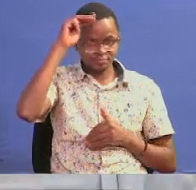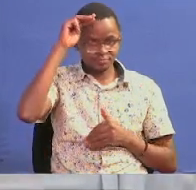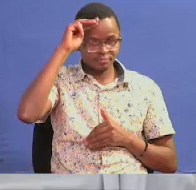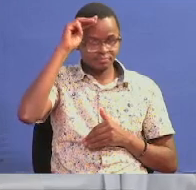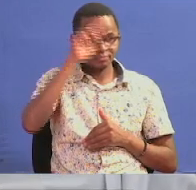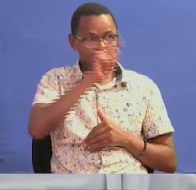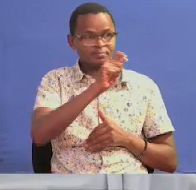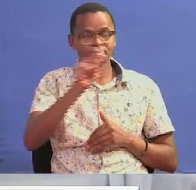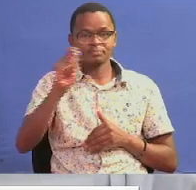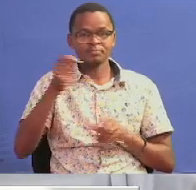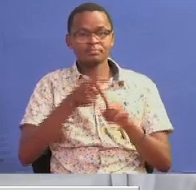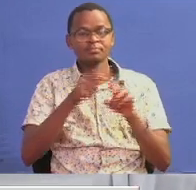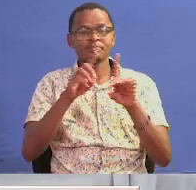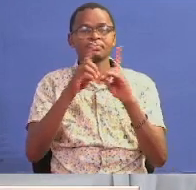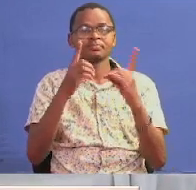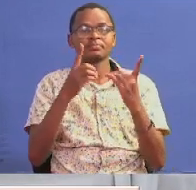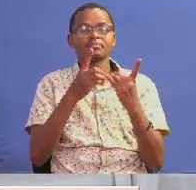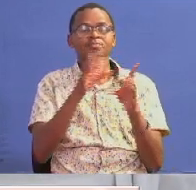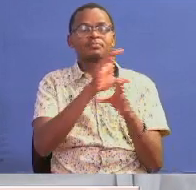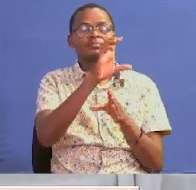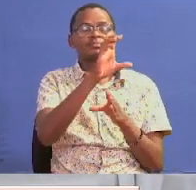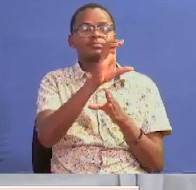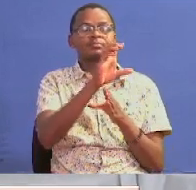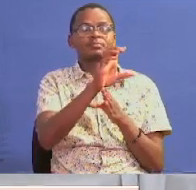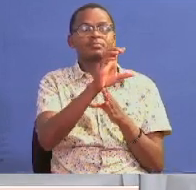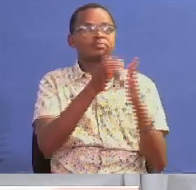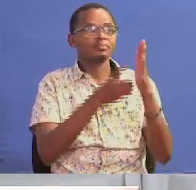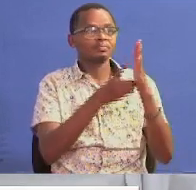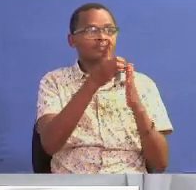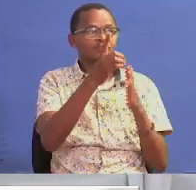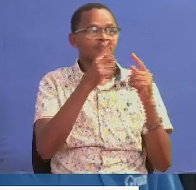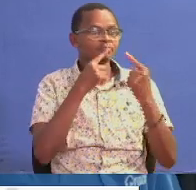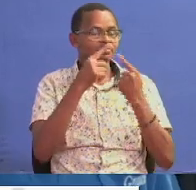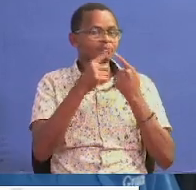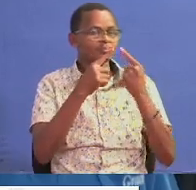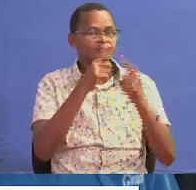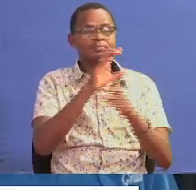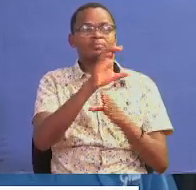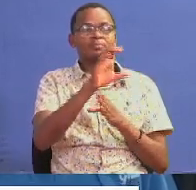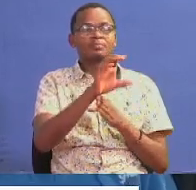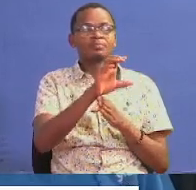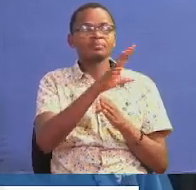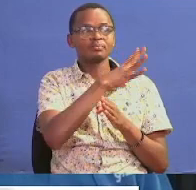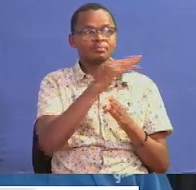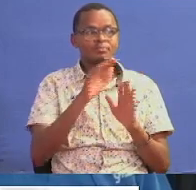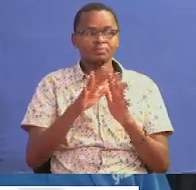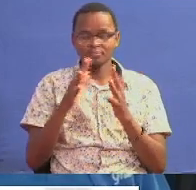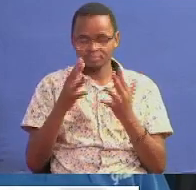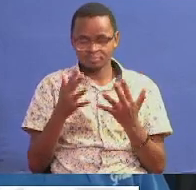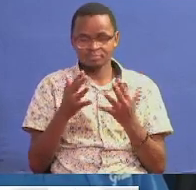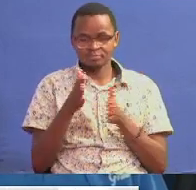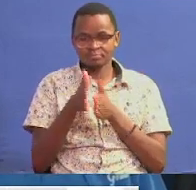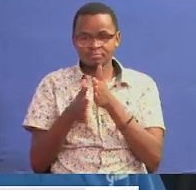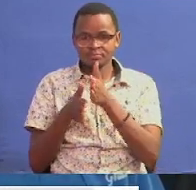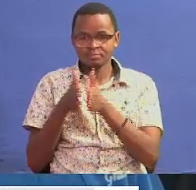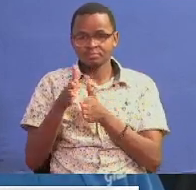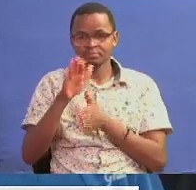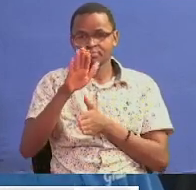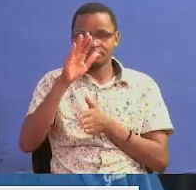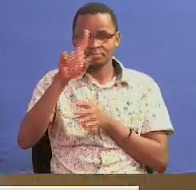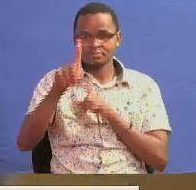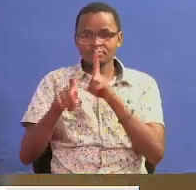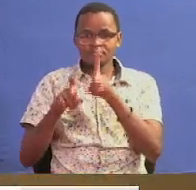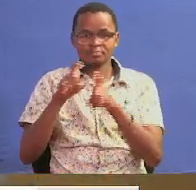from the Department of Career Development who gave them a talk on career and how to prepare for